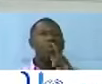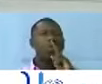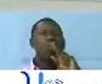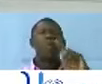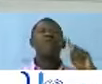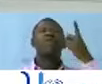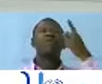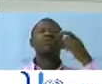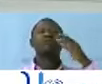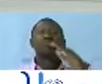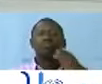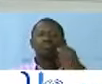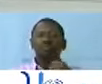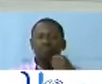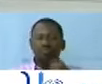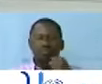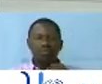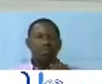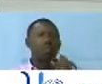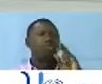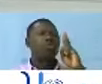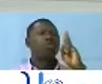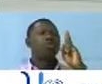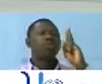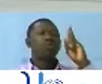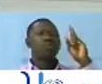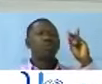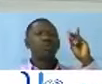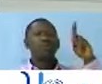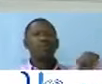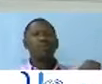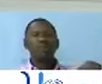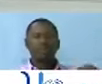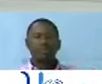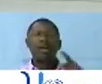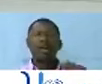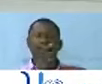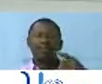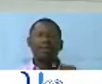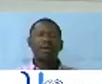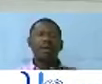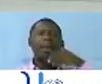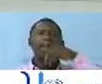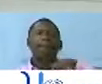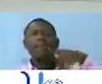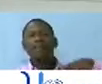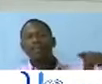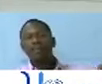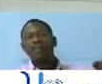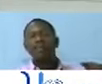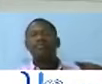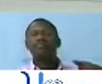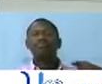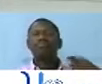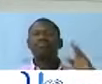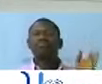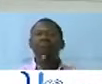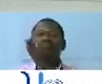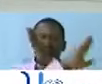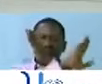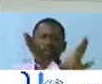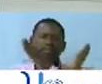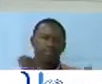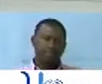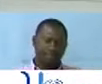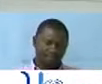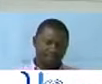nek na ko xamne dal bok na ci societe UDP after PPP was banned. Ganna bo xamé ni nguri PPP dal di won nañ ko